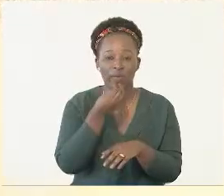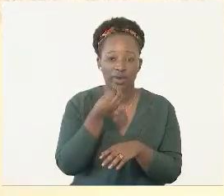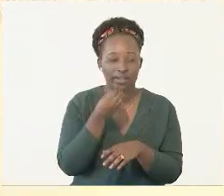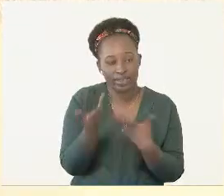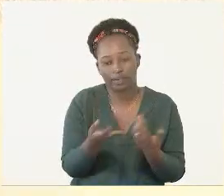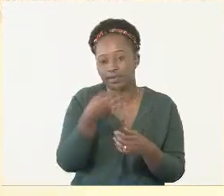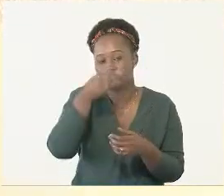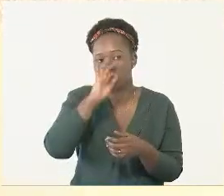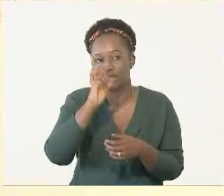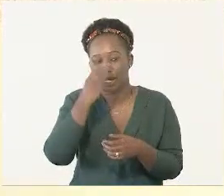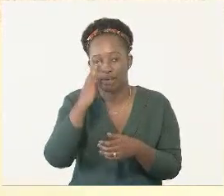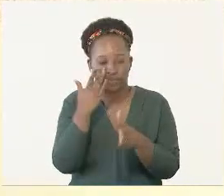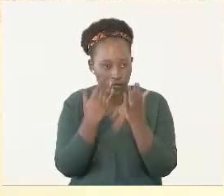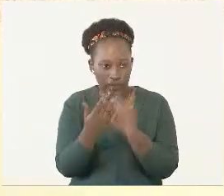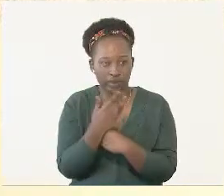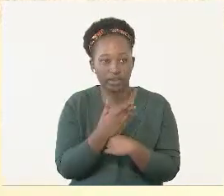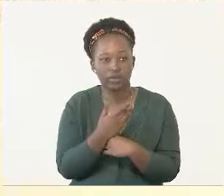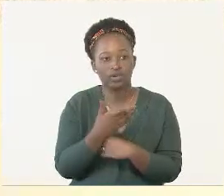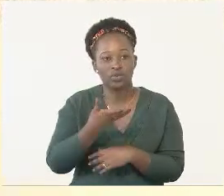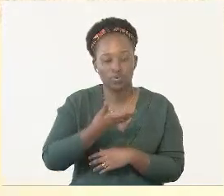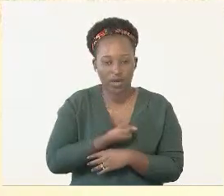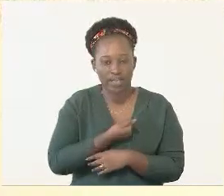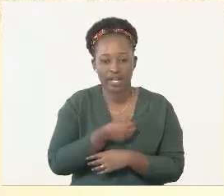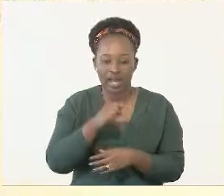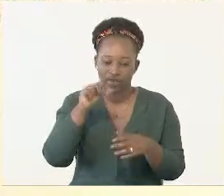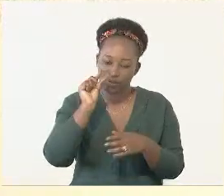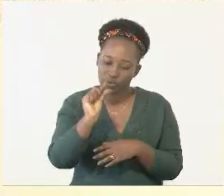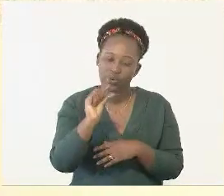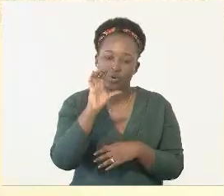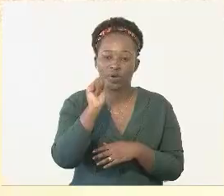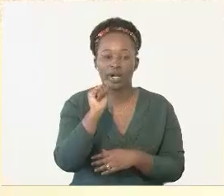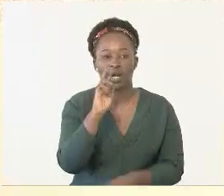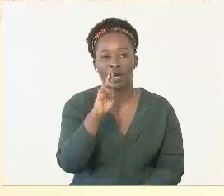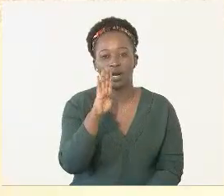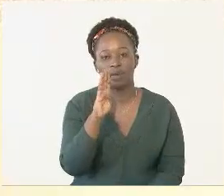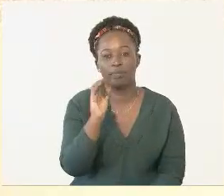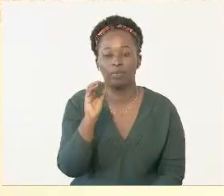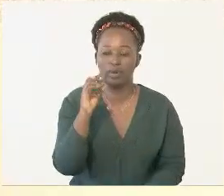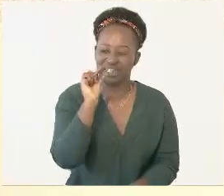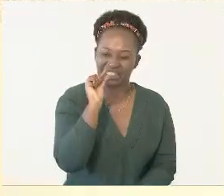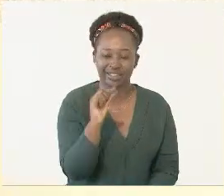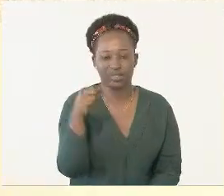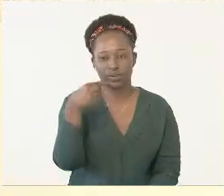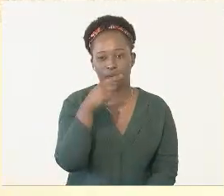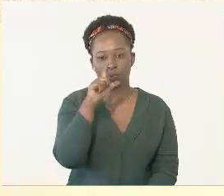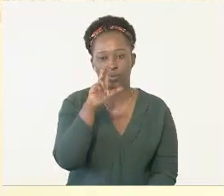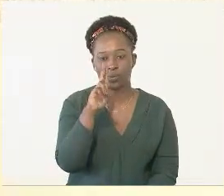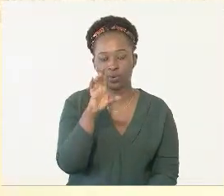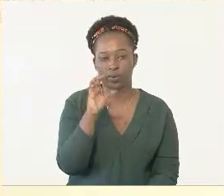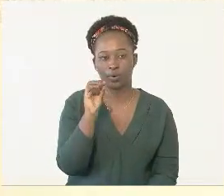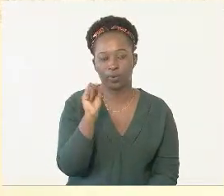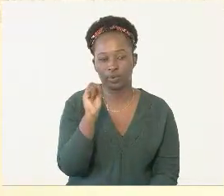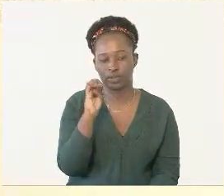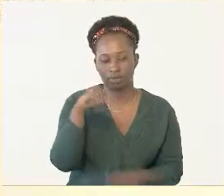means that you're going to have less carbohydrates in your blood, less glucose in your blood, all right? Or